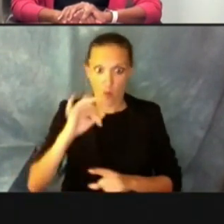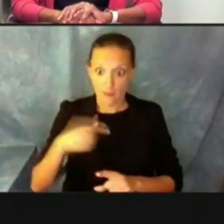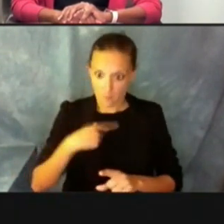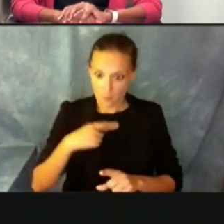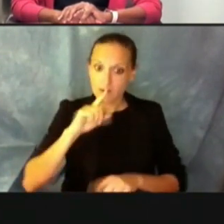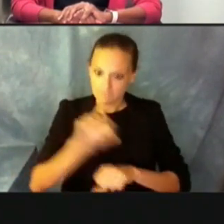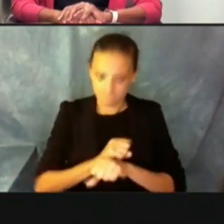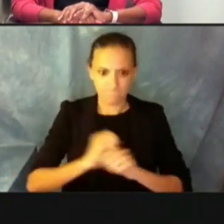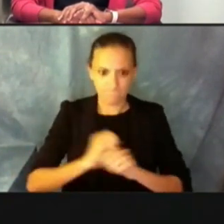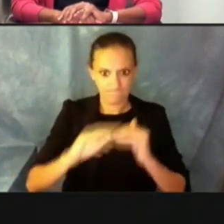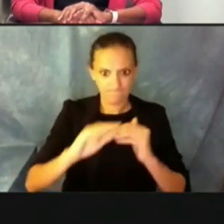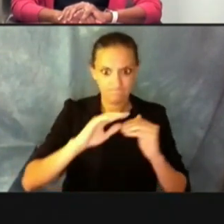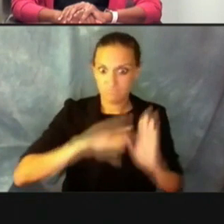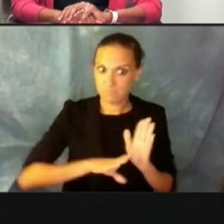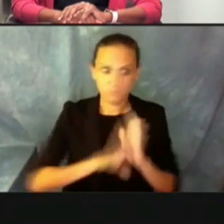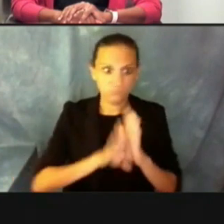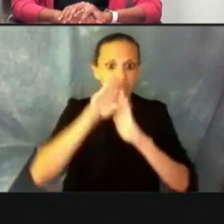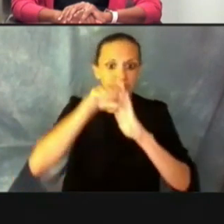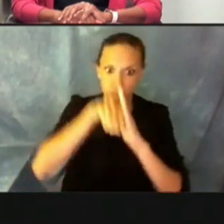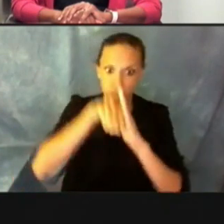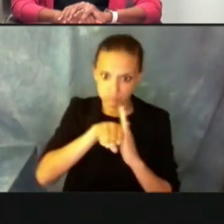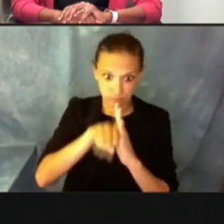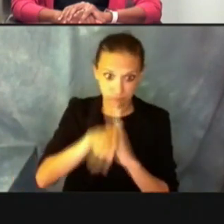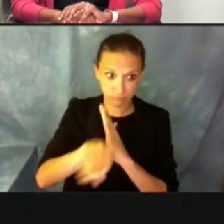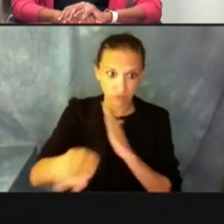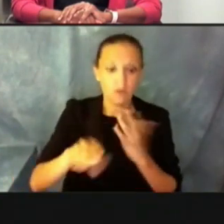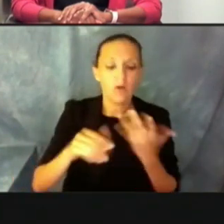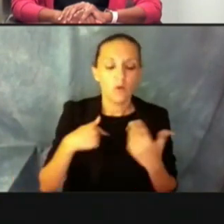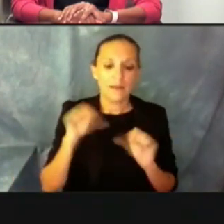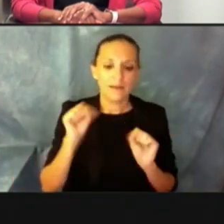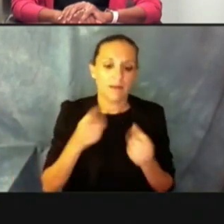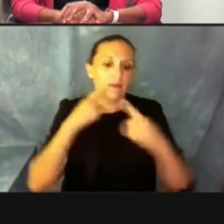can flatten this curve and we can get to the other side of it.